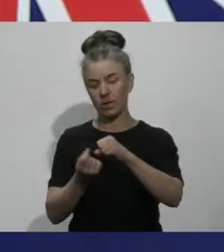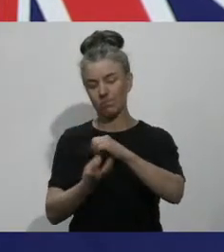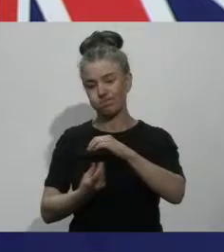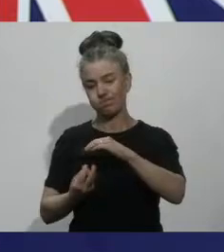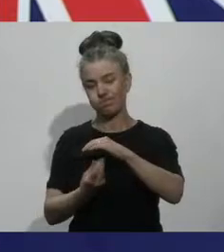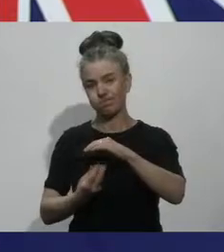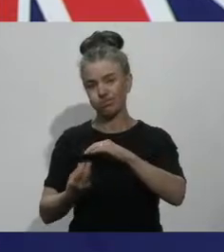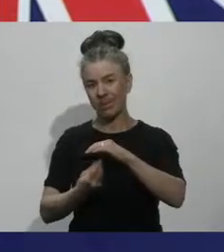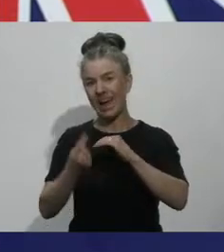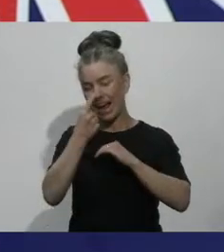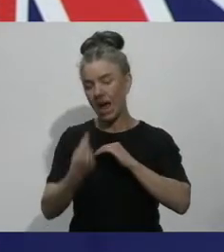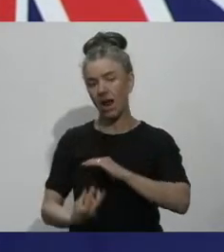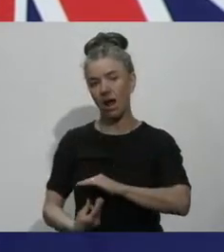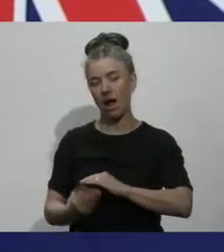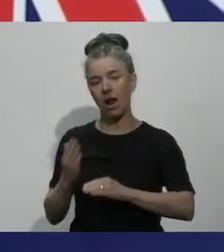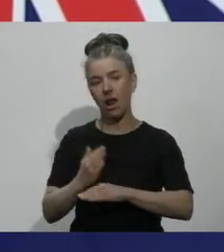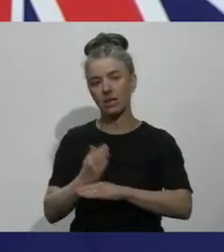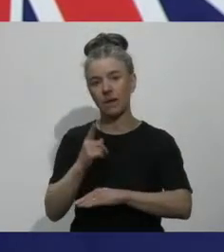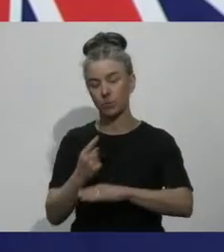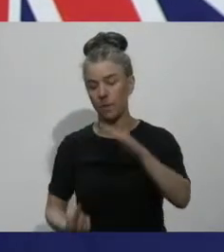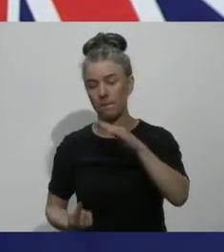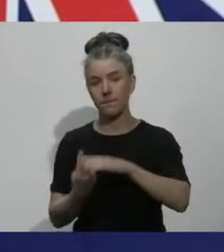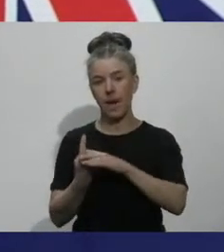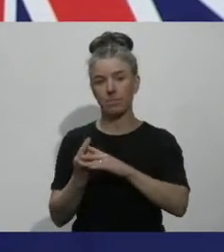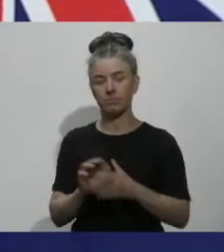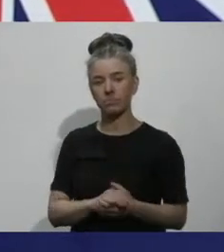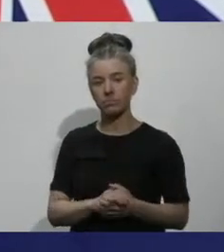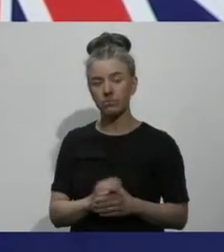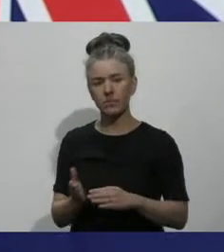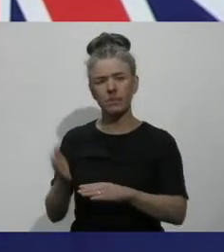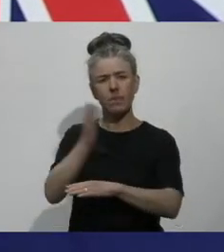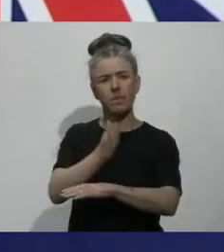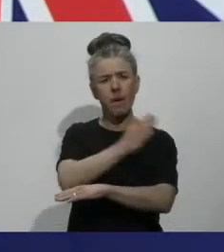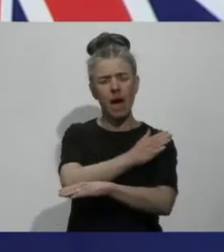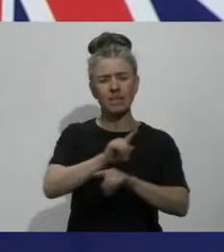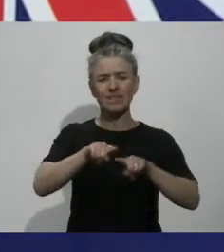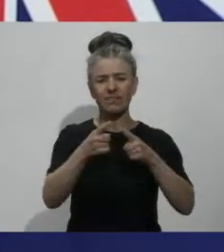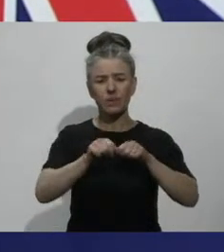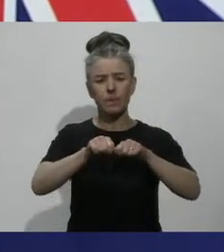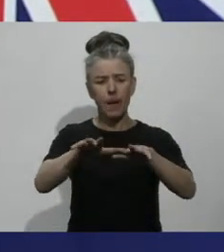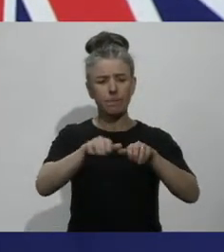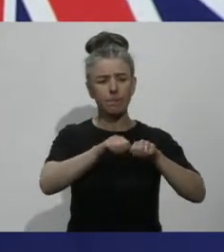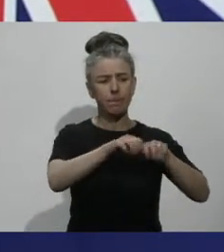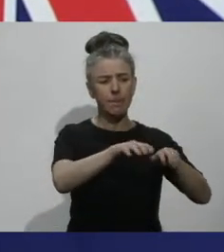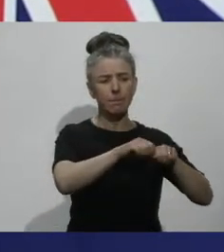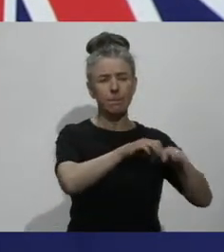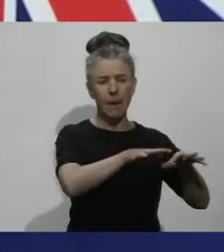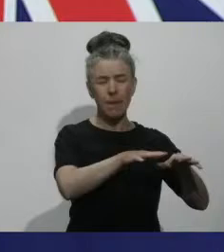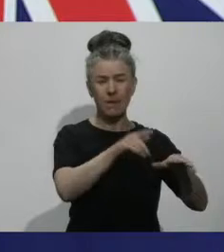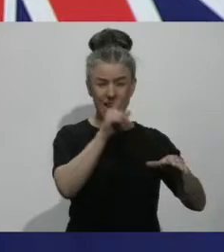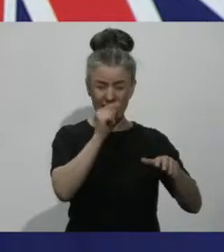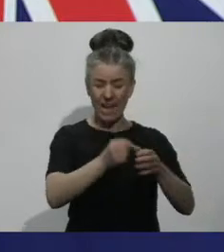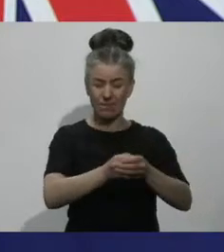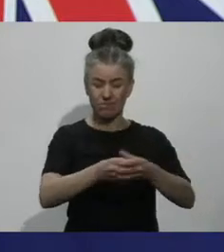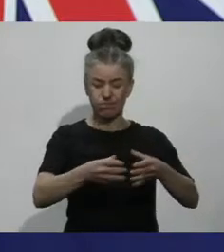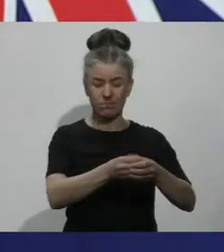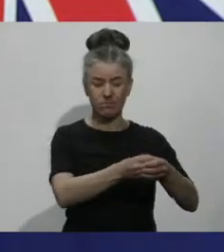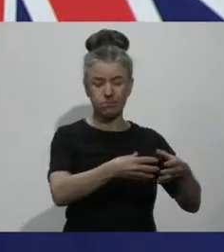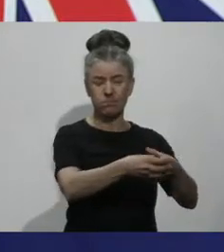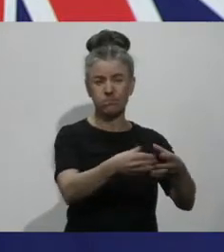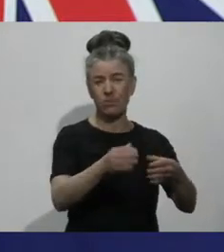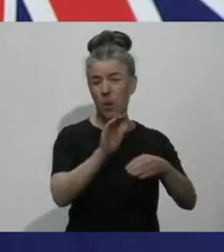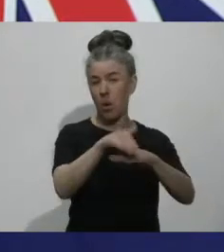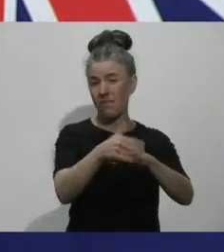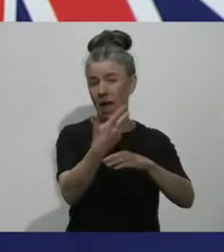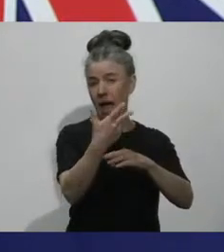our experience of previous clusters, some of which reached more than 80 cases, means we can expect to see more